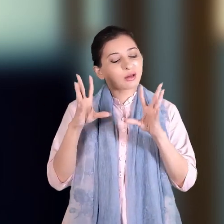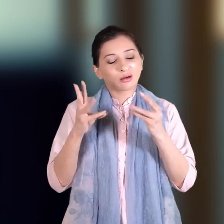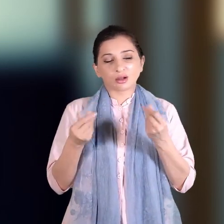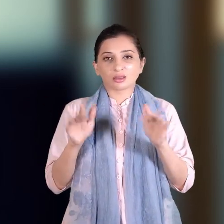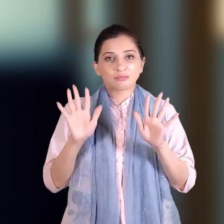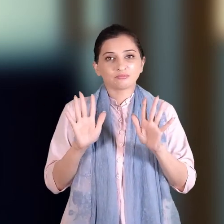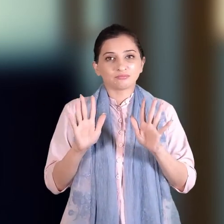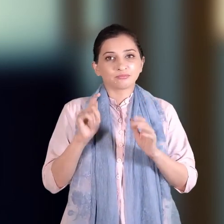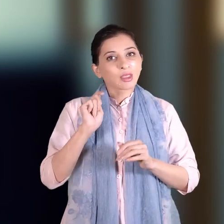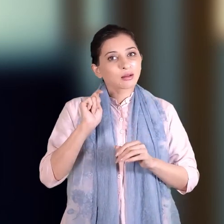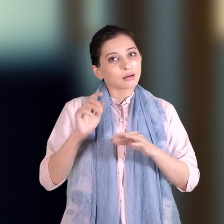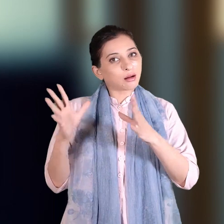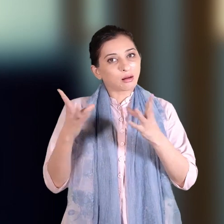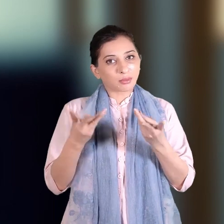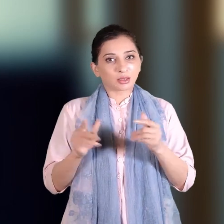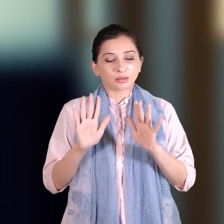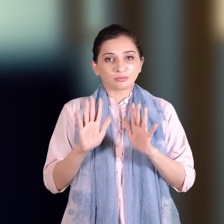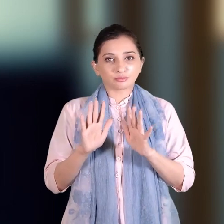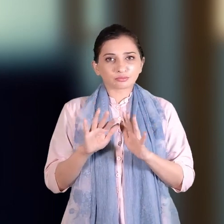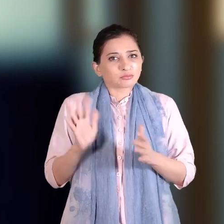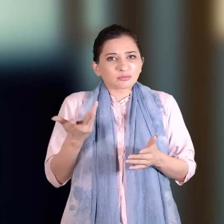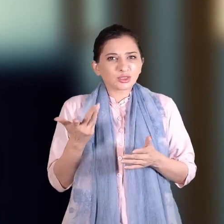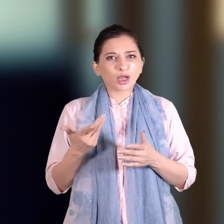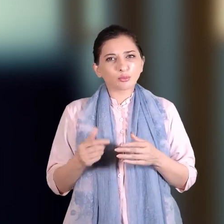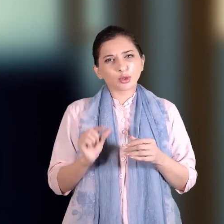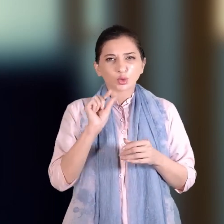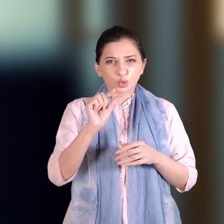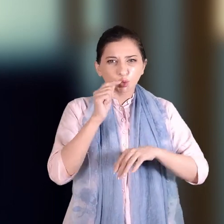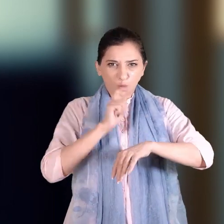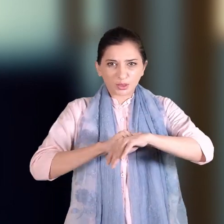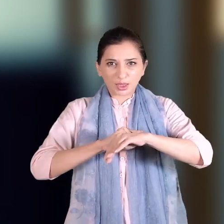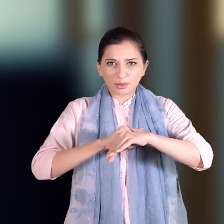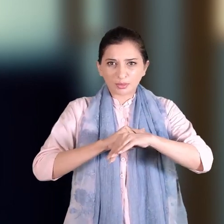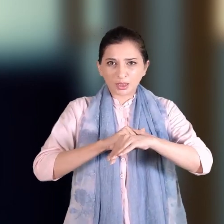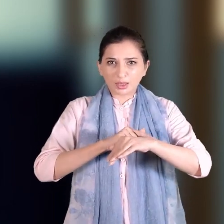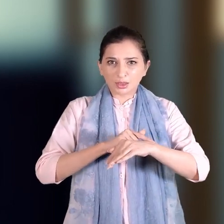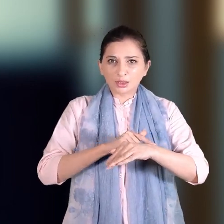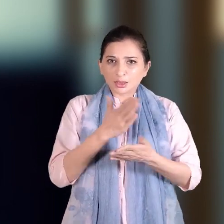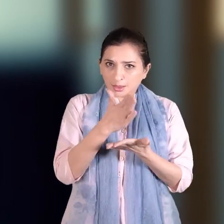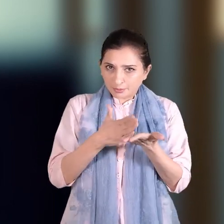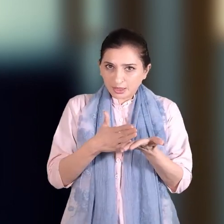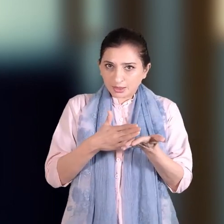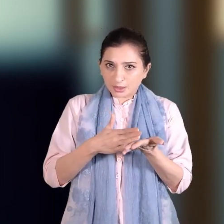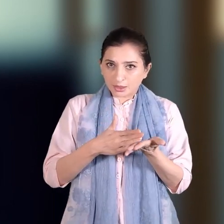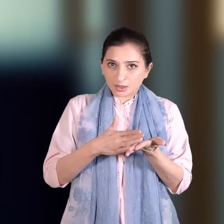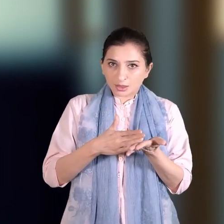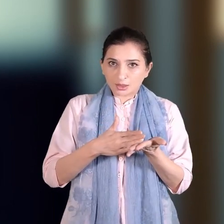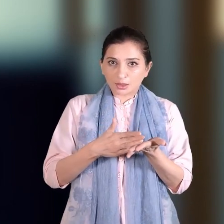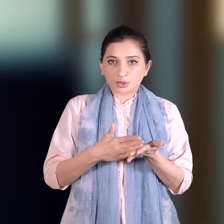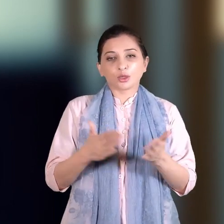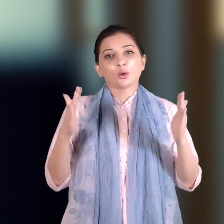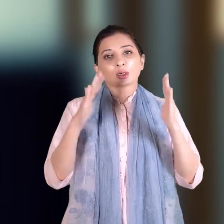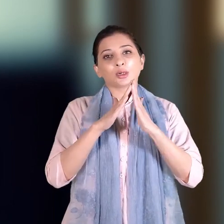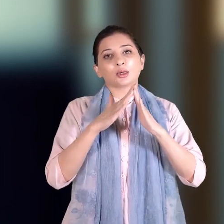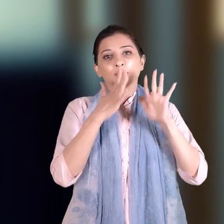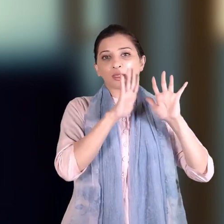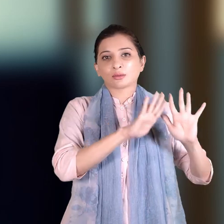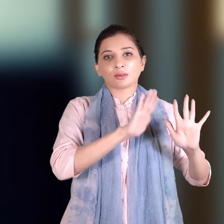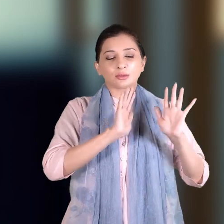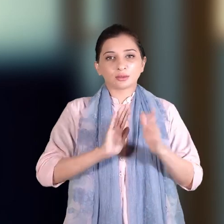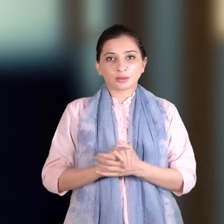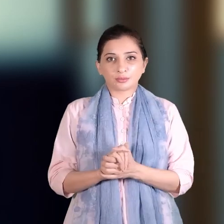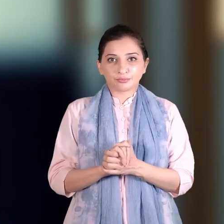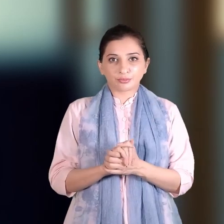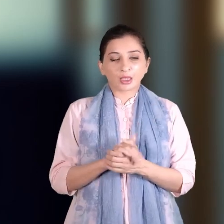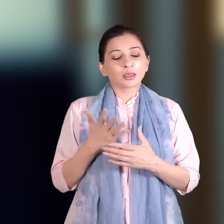mother, or take a pause after becoming a mother. And on the other spectrum are women